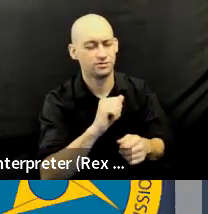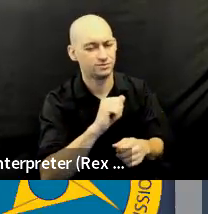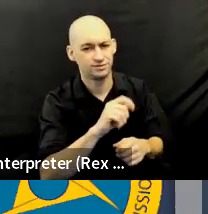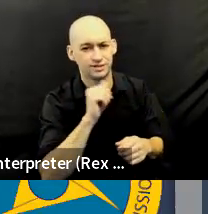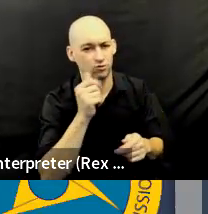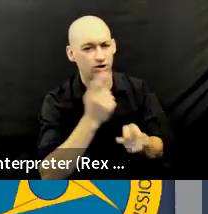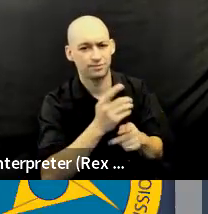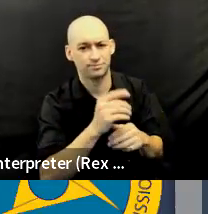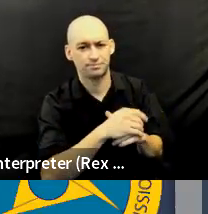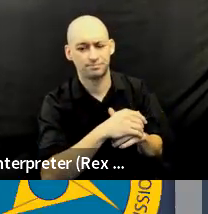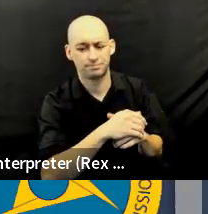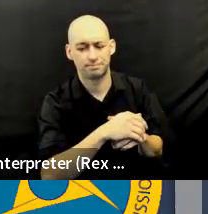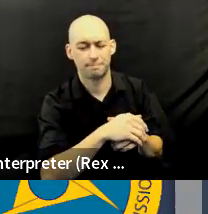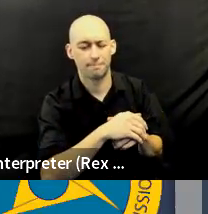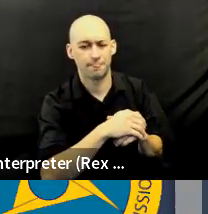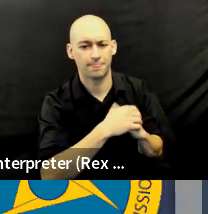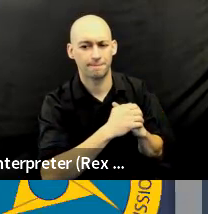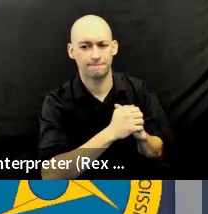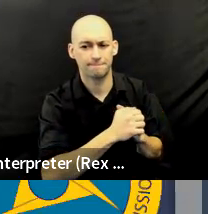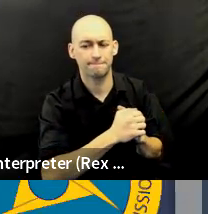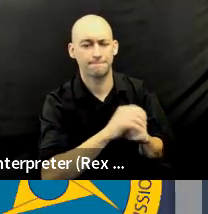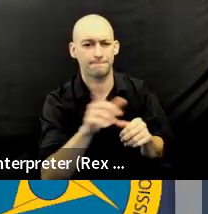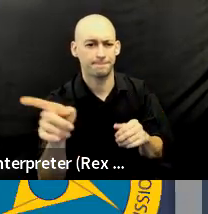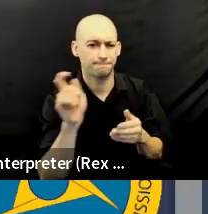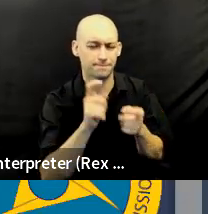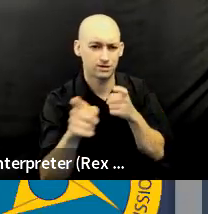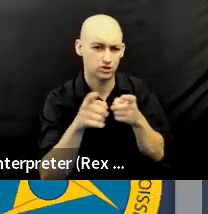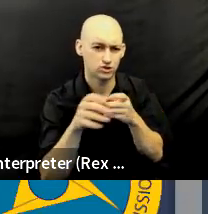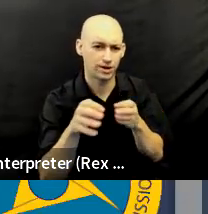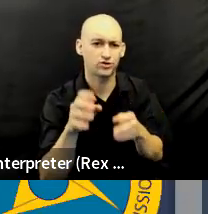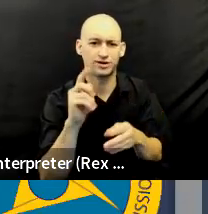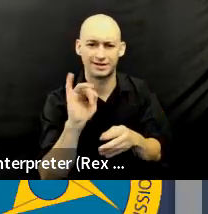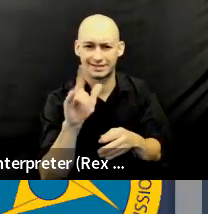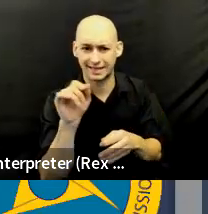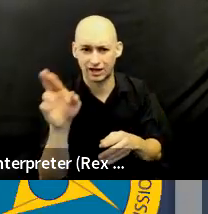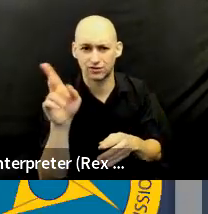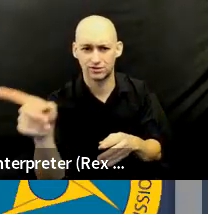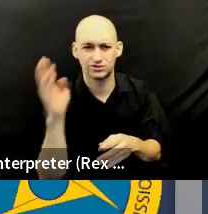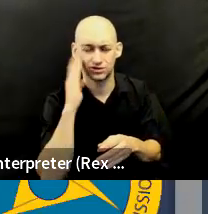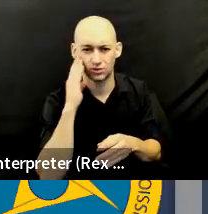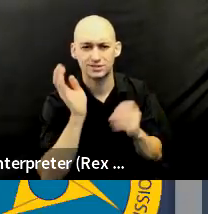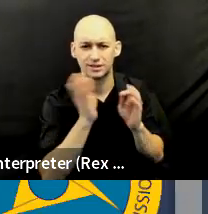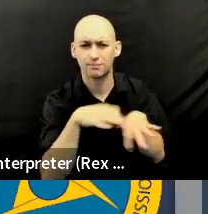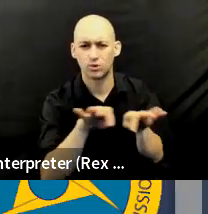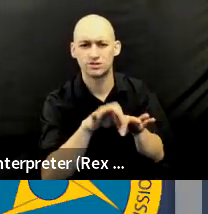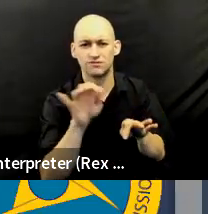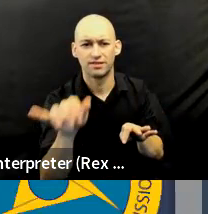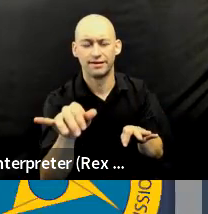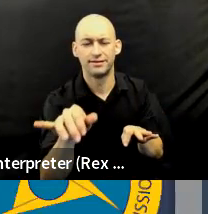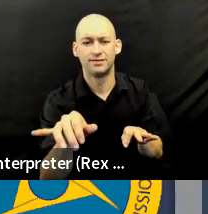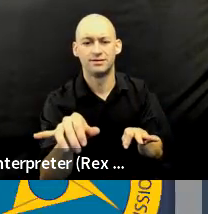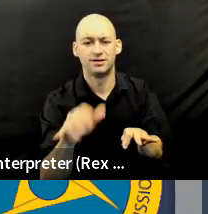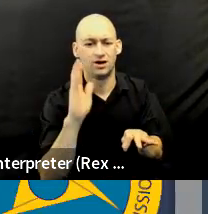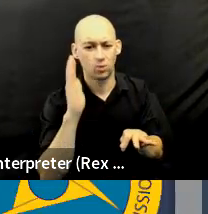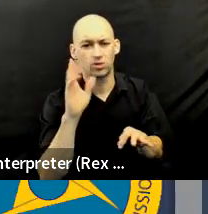I know Director Taylor, you've been in some of these discussions and meetings as well, and she understands the importance of this. So we're gonna